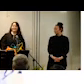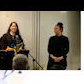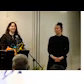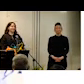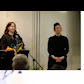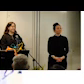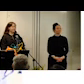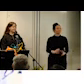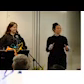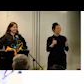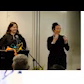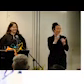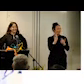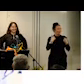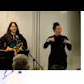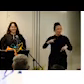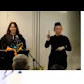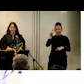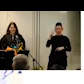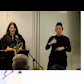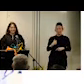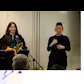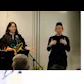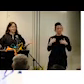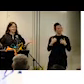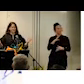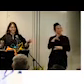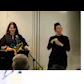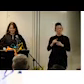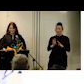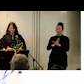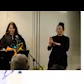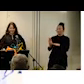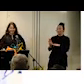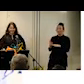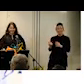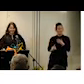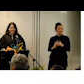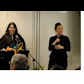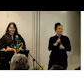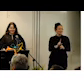Okay. Thank you very much for having me here today. I'm very delighted to be part of this wonderful event.